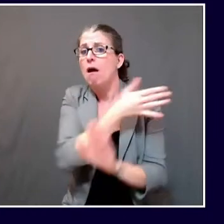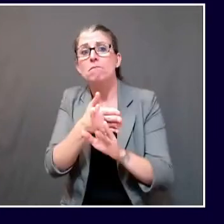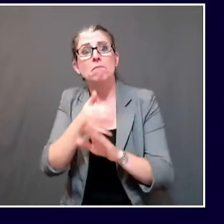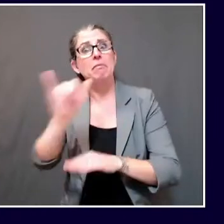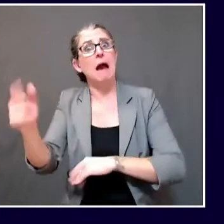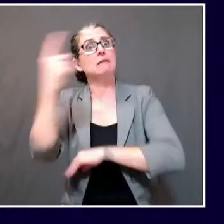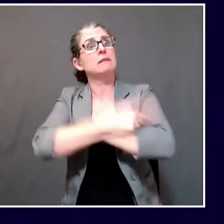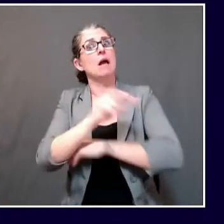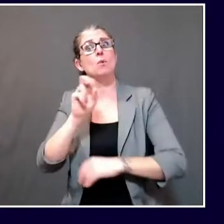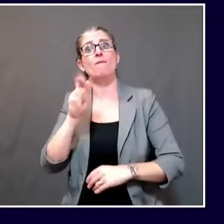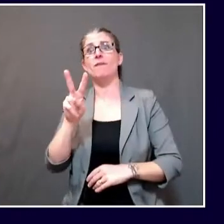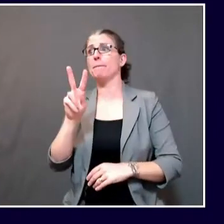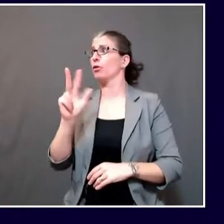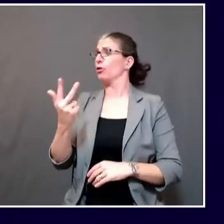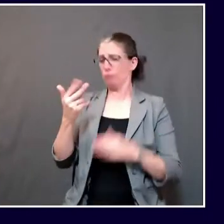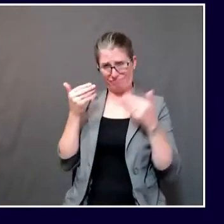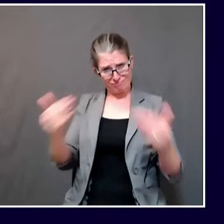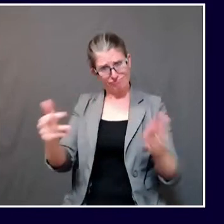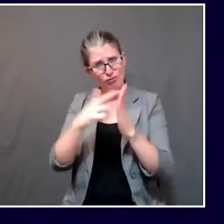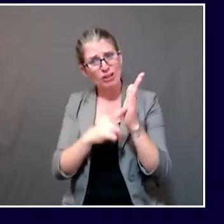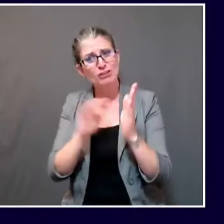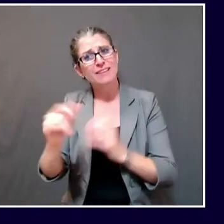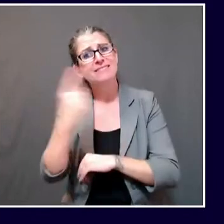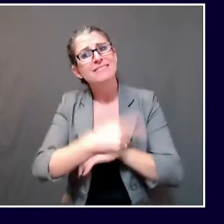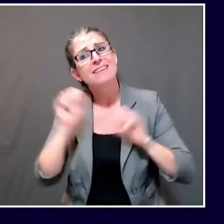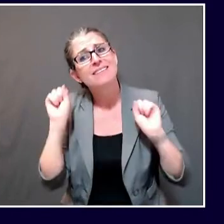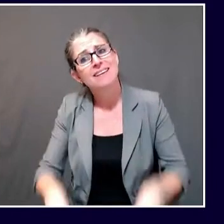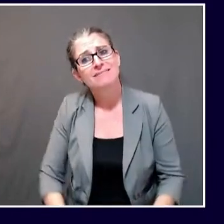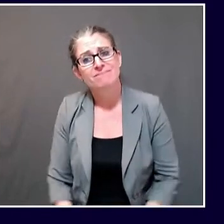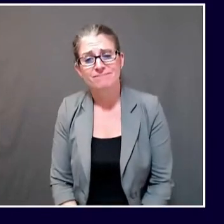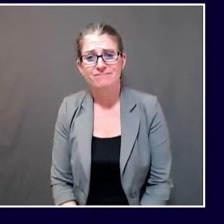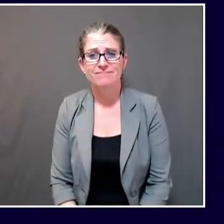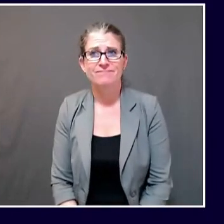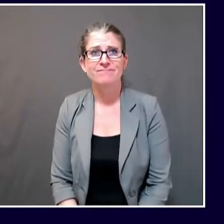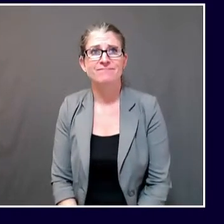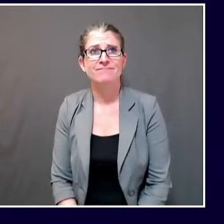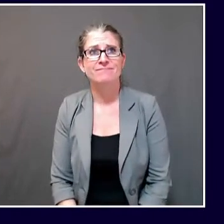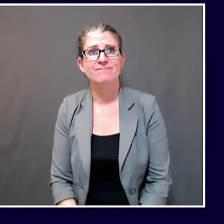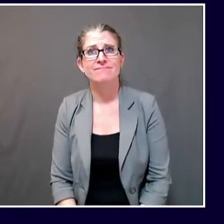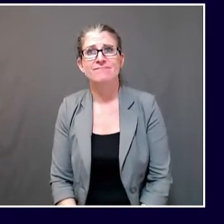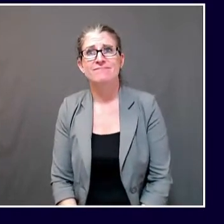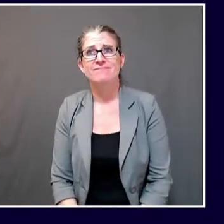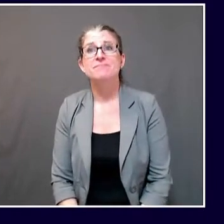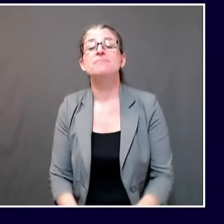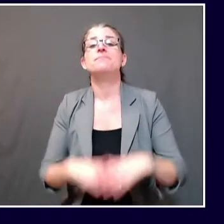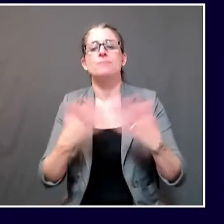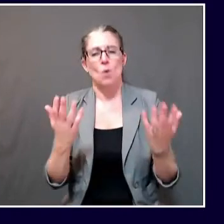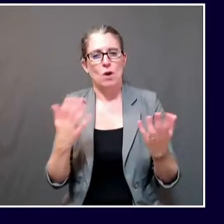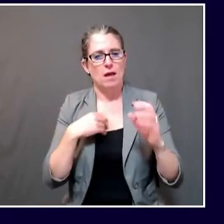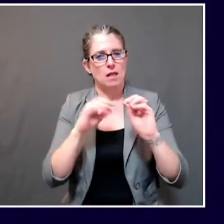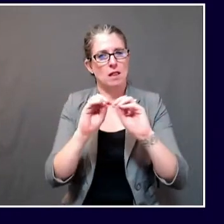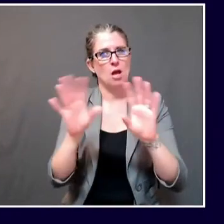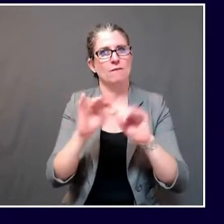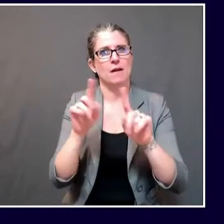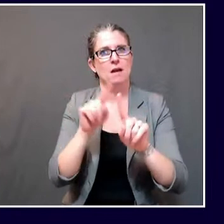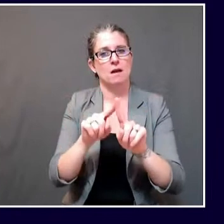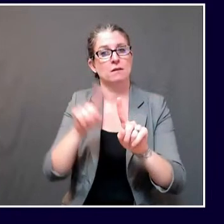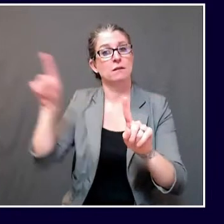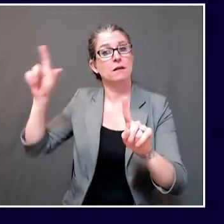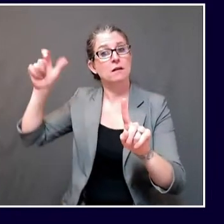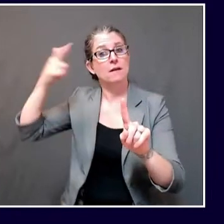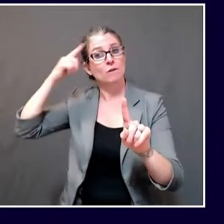saying that your office and the governor's office can't do that unilaterally. It has to be a legislative law that's passed before that can